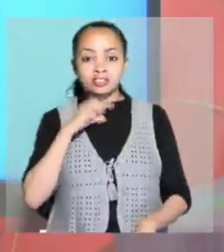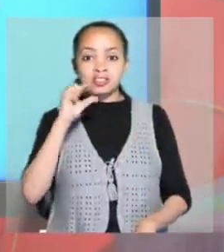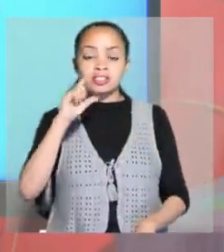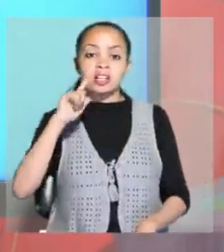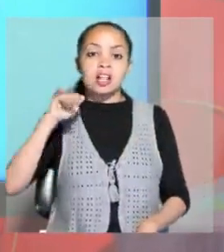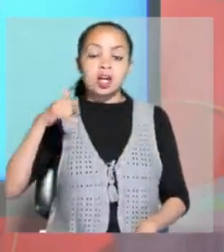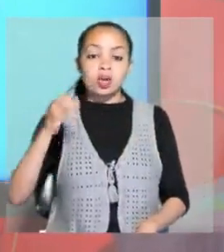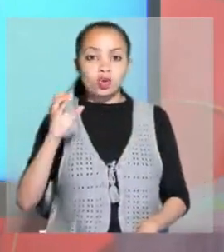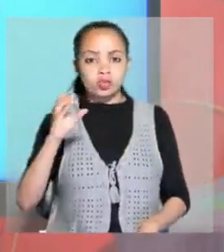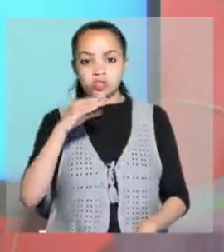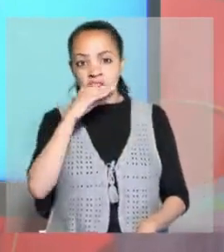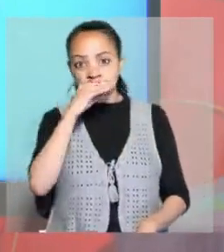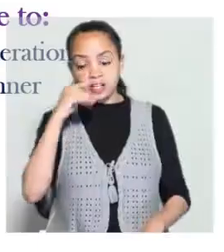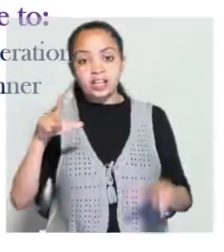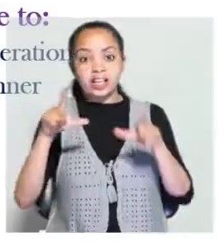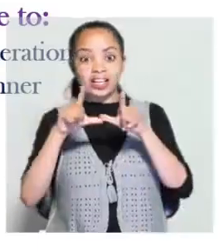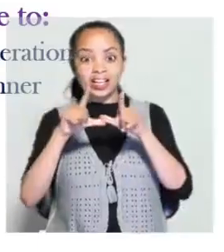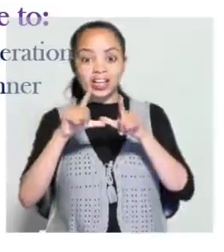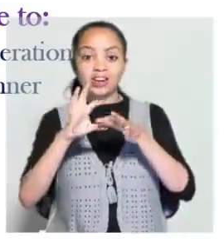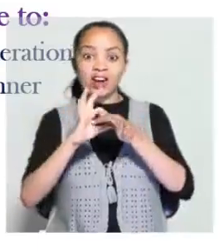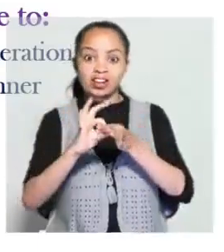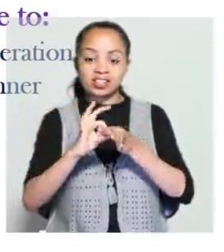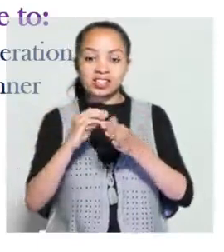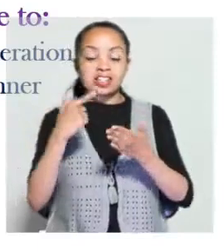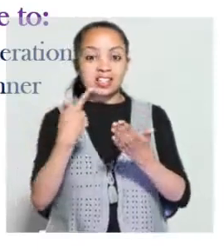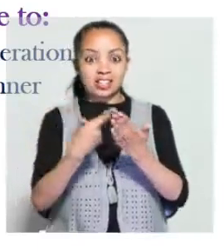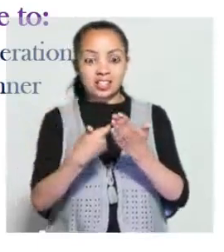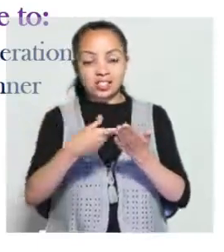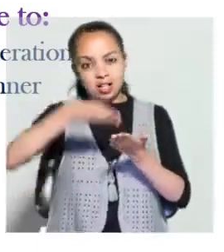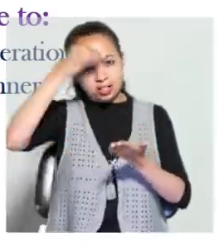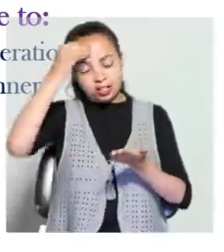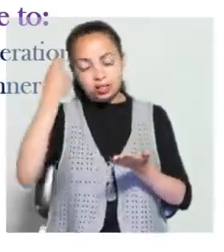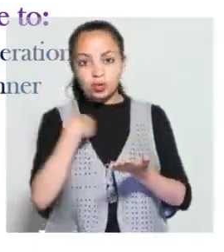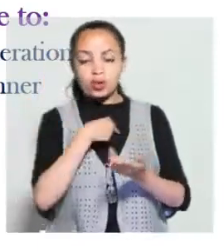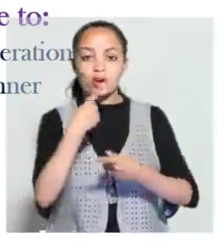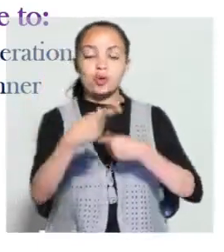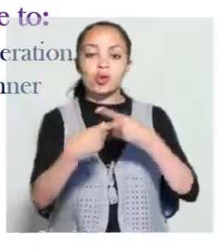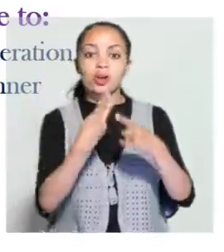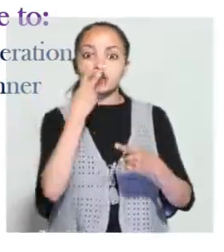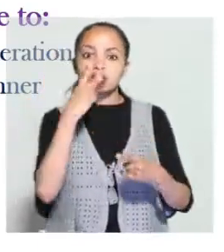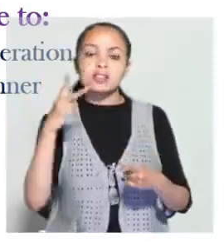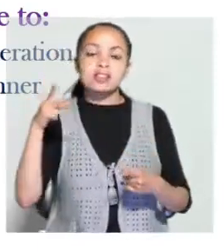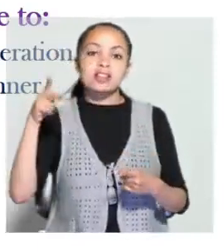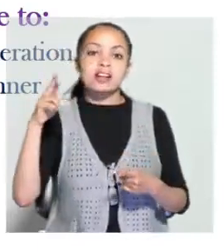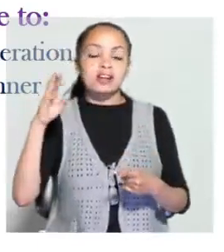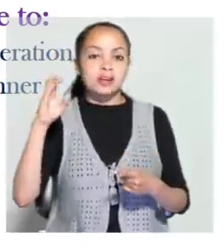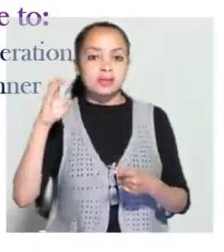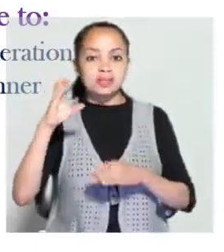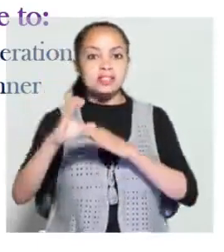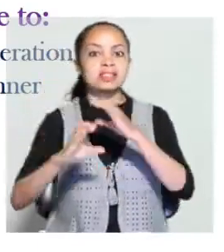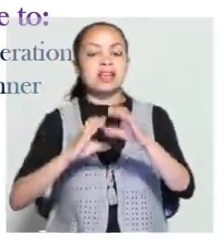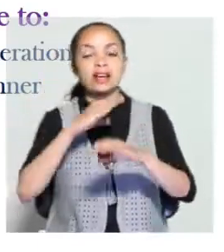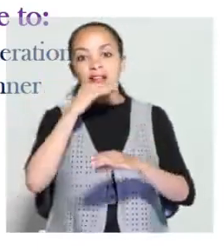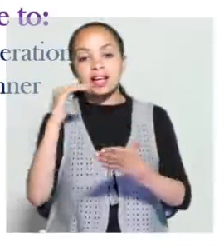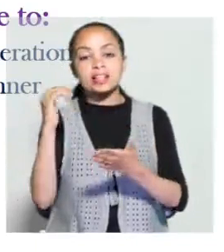glycolysis, and then link reaction. Under this lesson, we are going to see Kreps cycle, and again